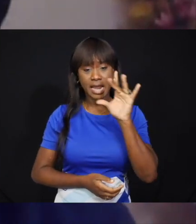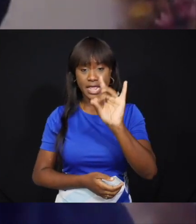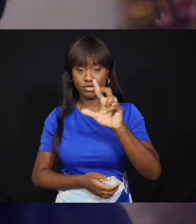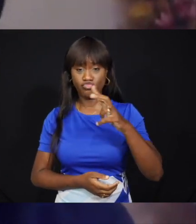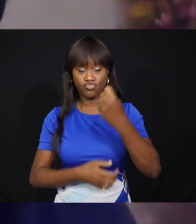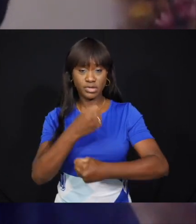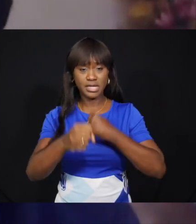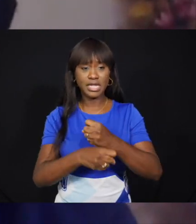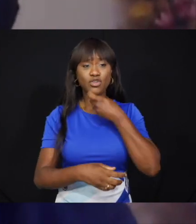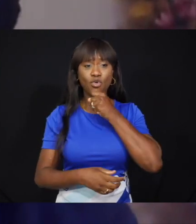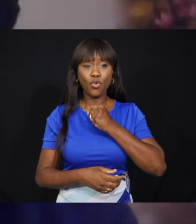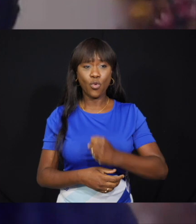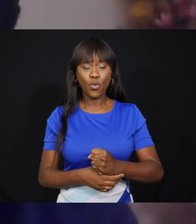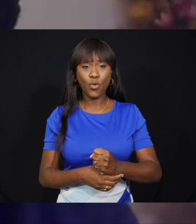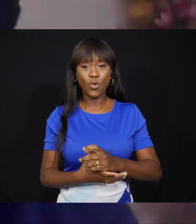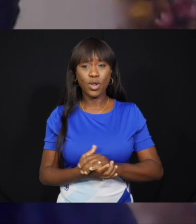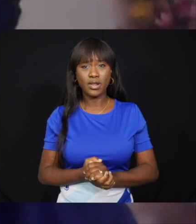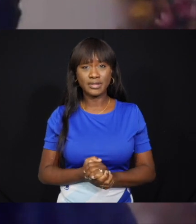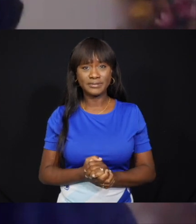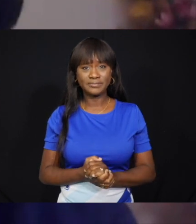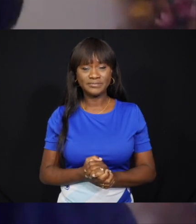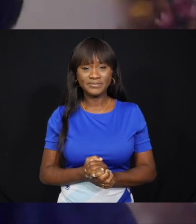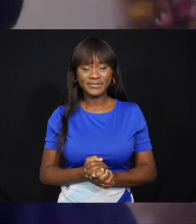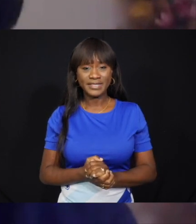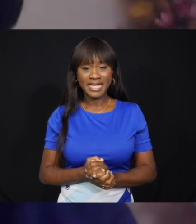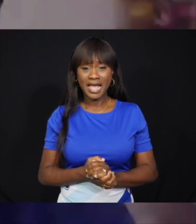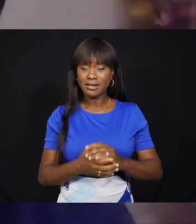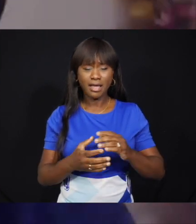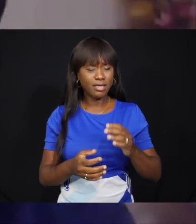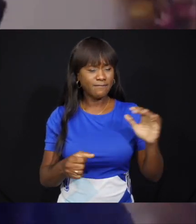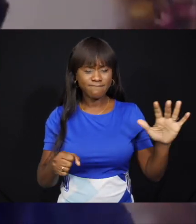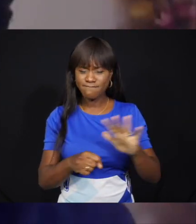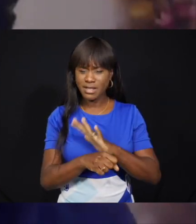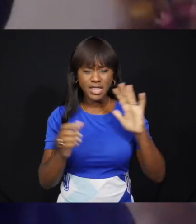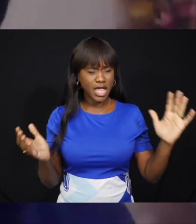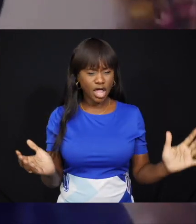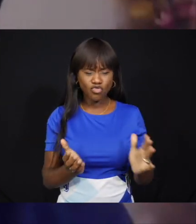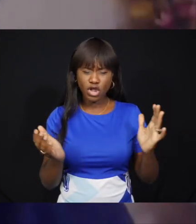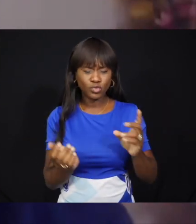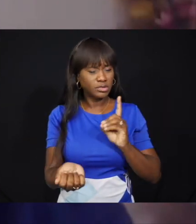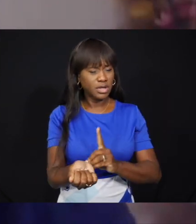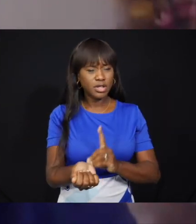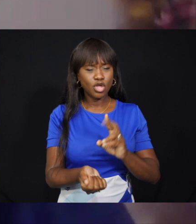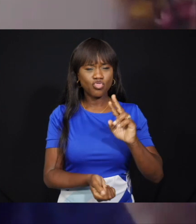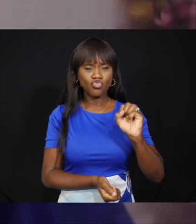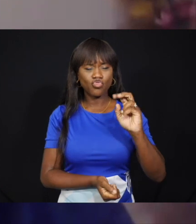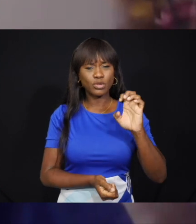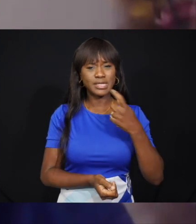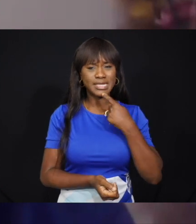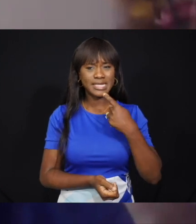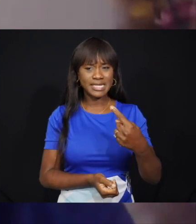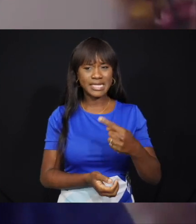years old. And I totally subscribe to totally identify with what Dr. Rouse